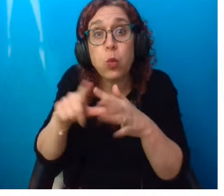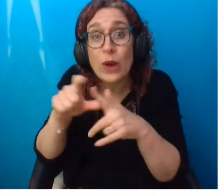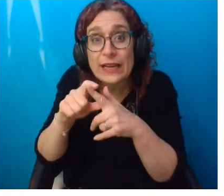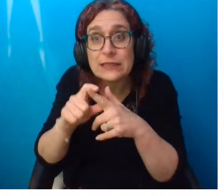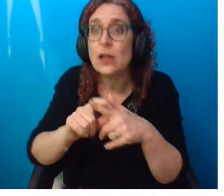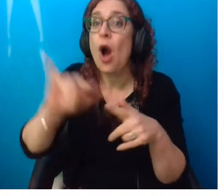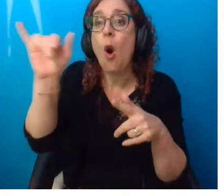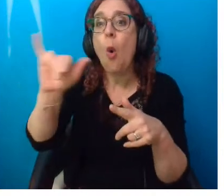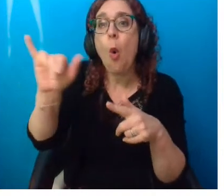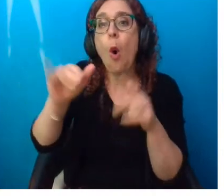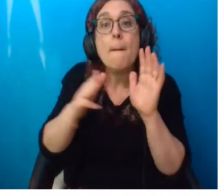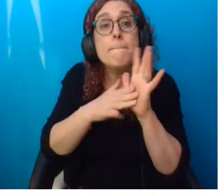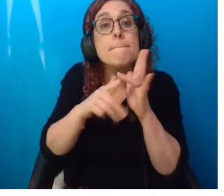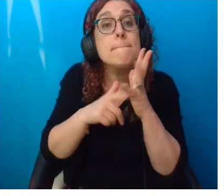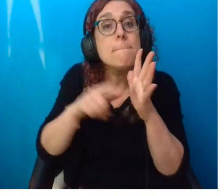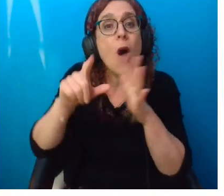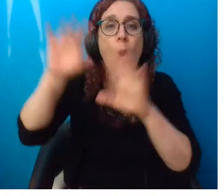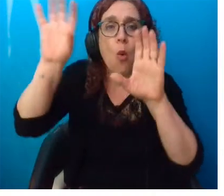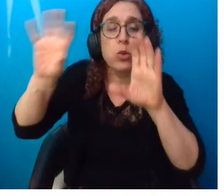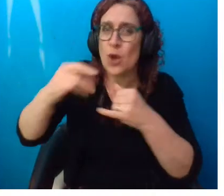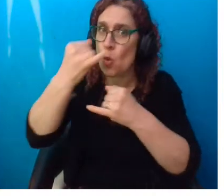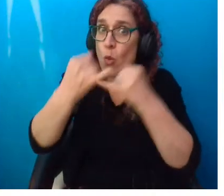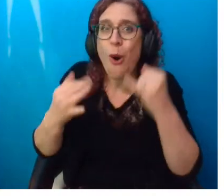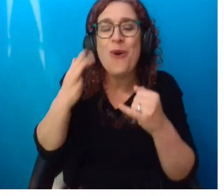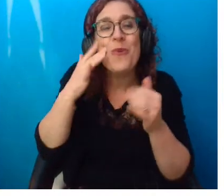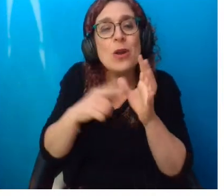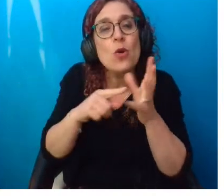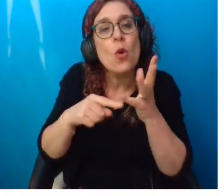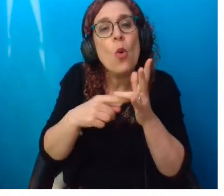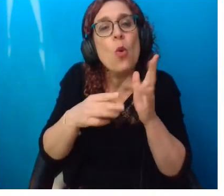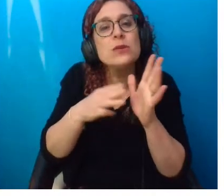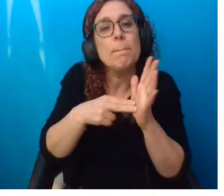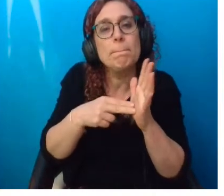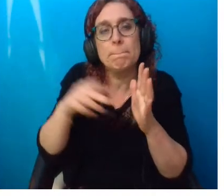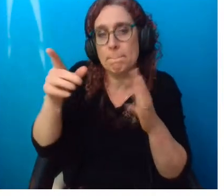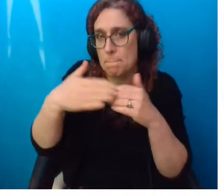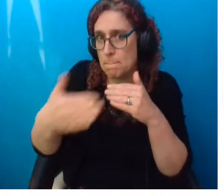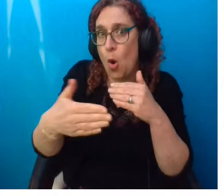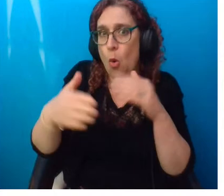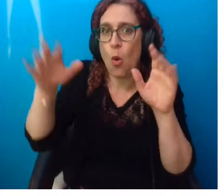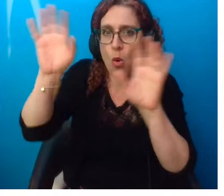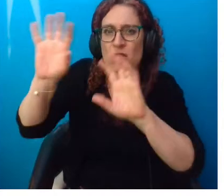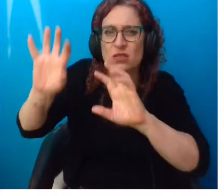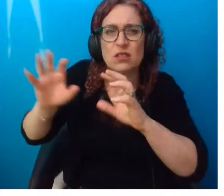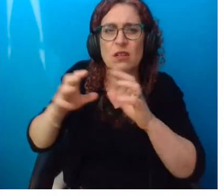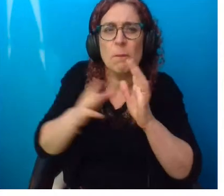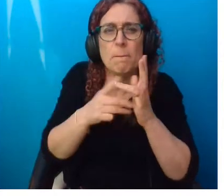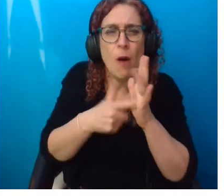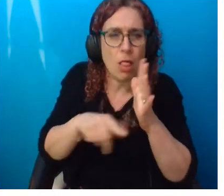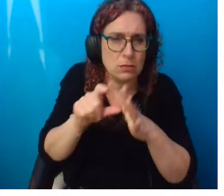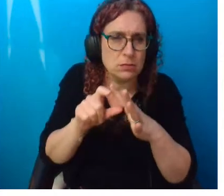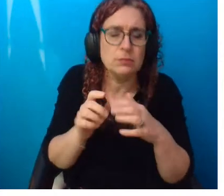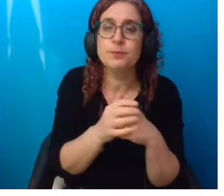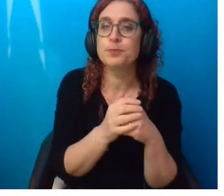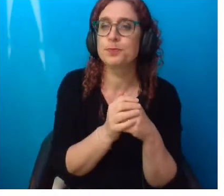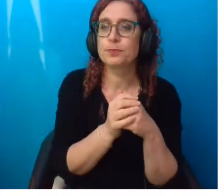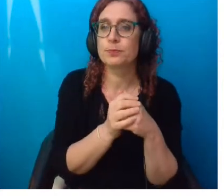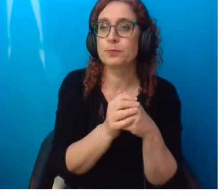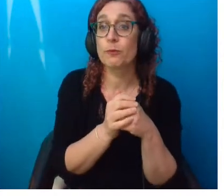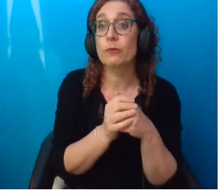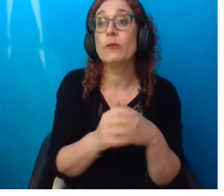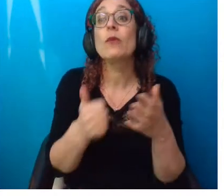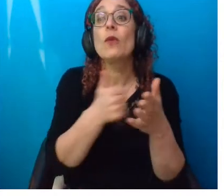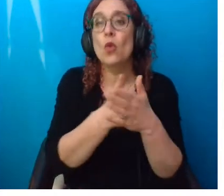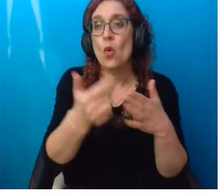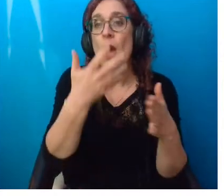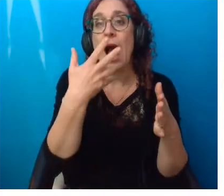molds, particularly in the autumn months. The triggers for an allergic rhinitis that